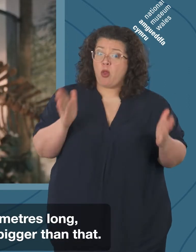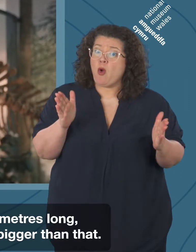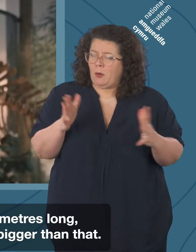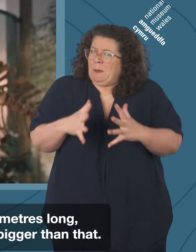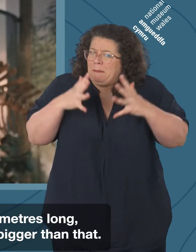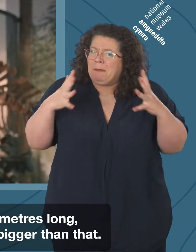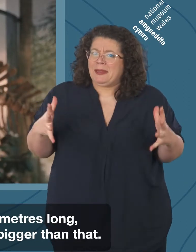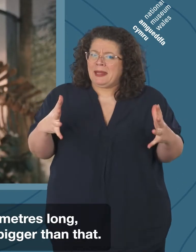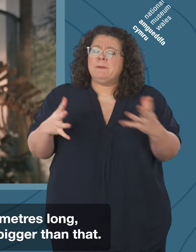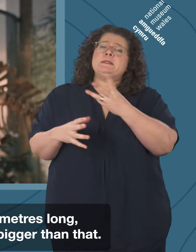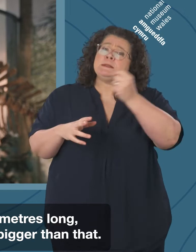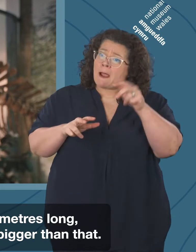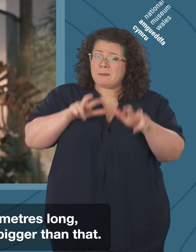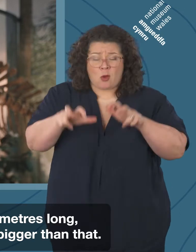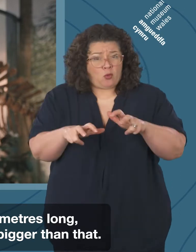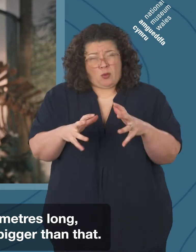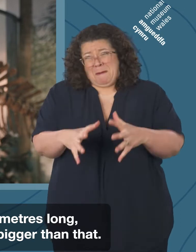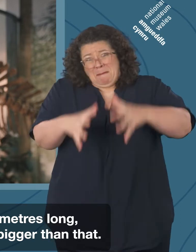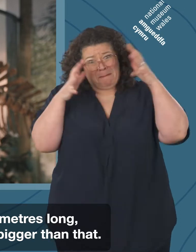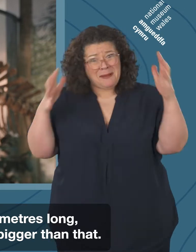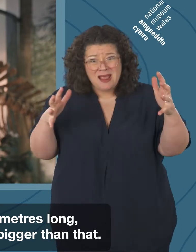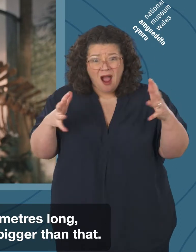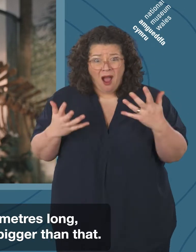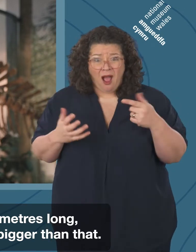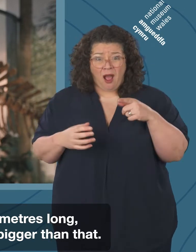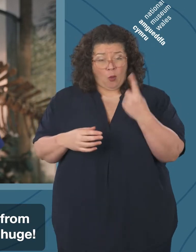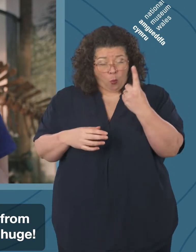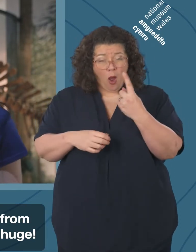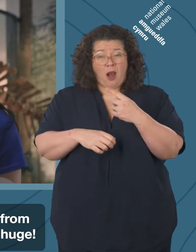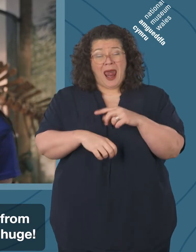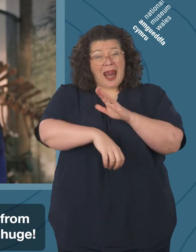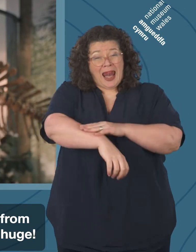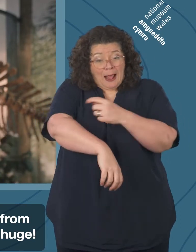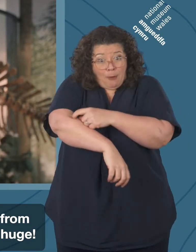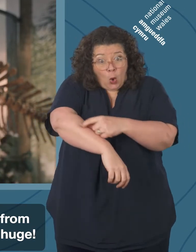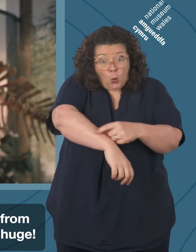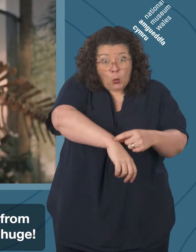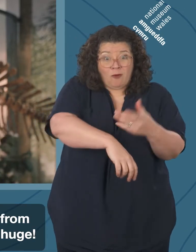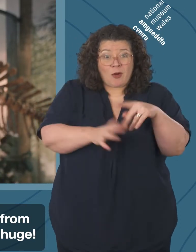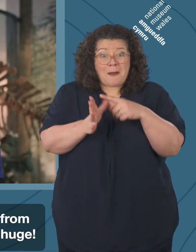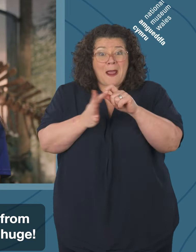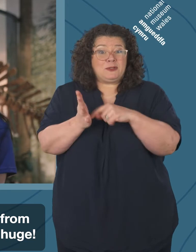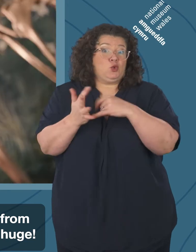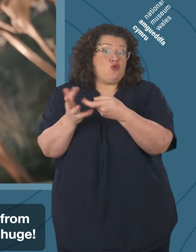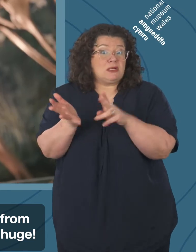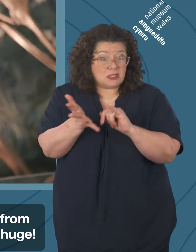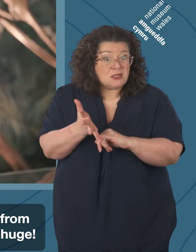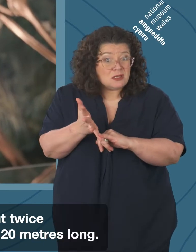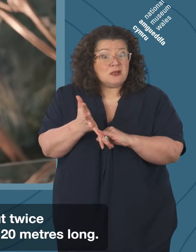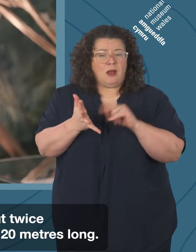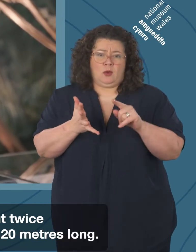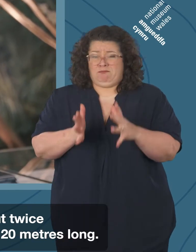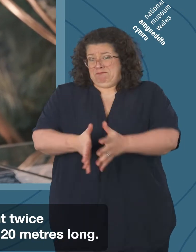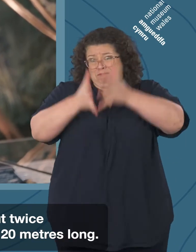12 metres long, but some dinosaurs were even bigger than that. This is one leg bone from a Apatosaurus, and it's huge.